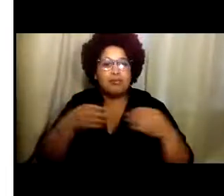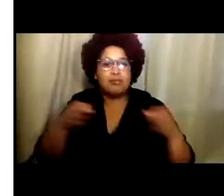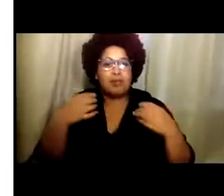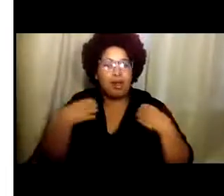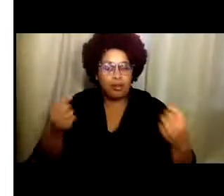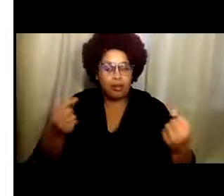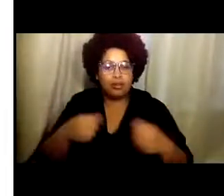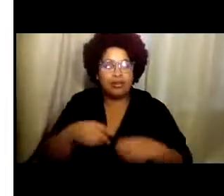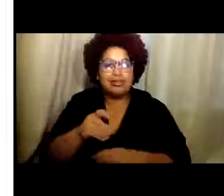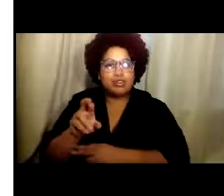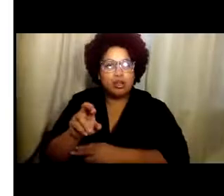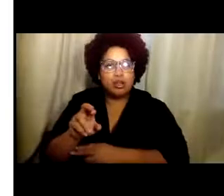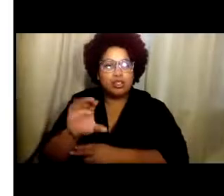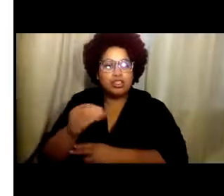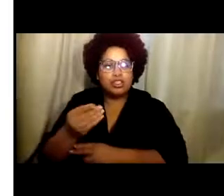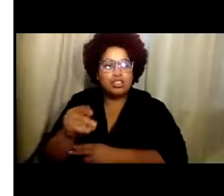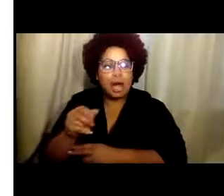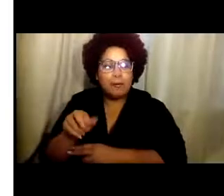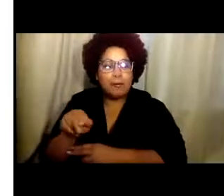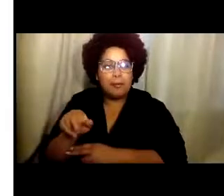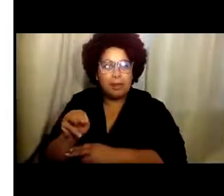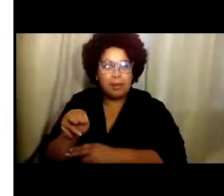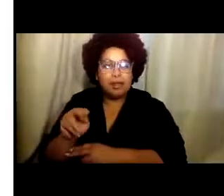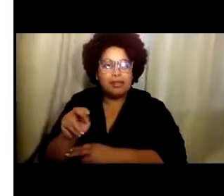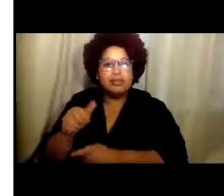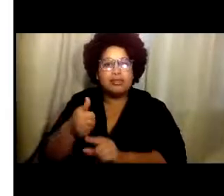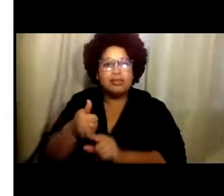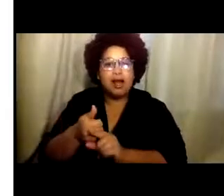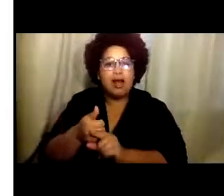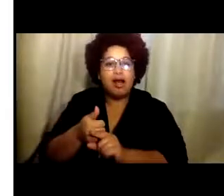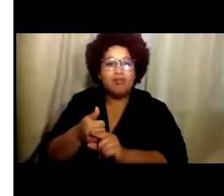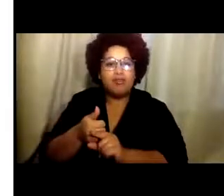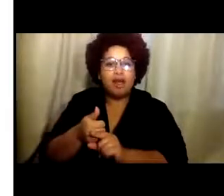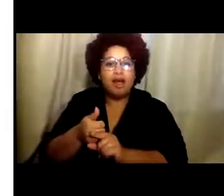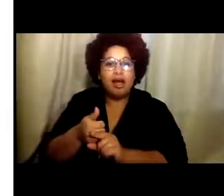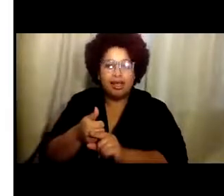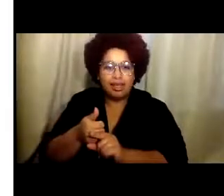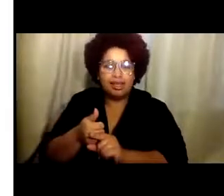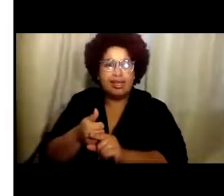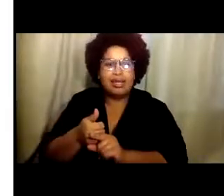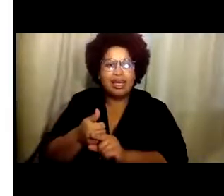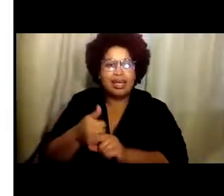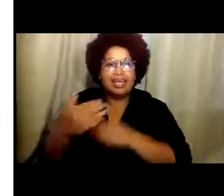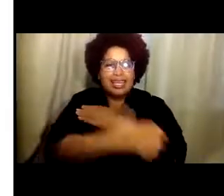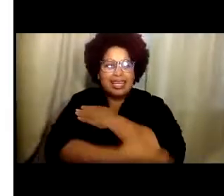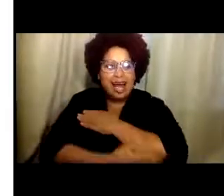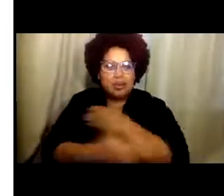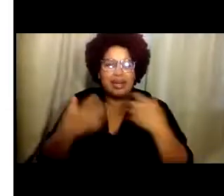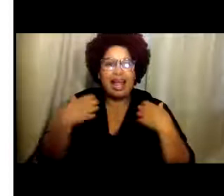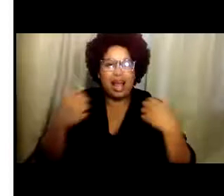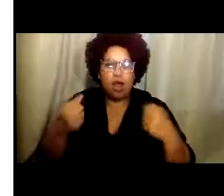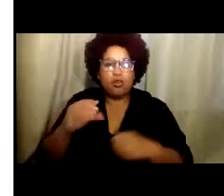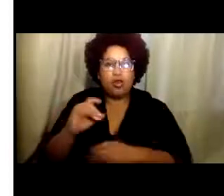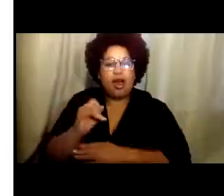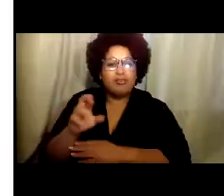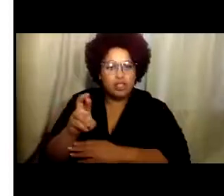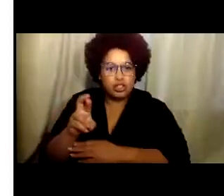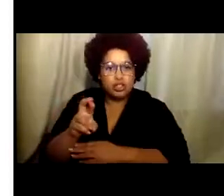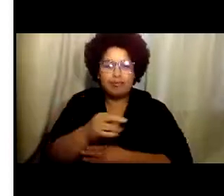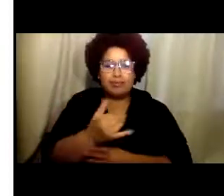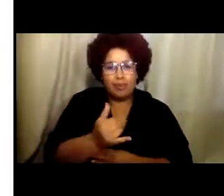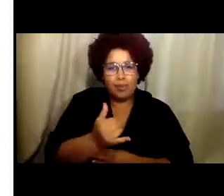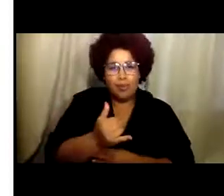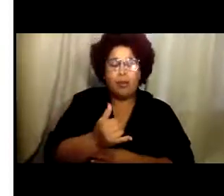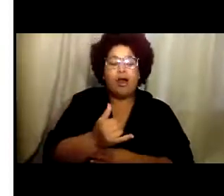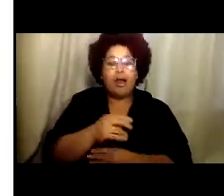Dr. Chapman was the Yolo County Health Officer from 2015 to 2020 and led the COVID-19 response for the first